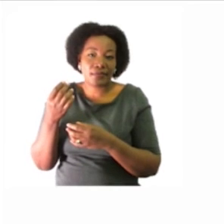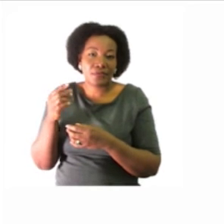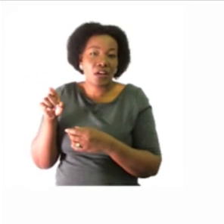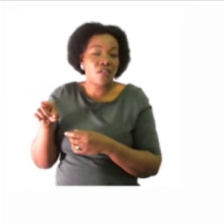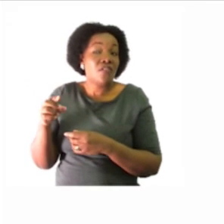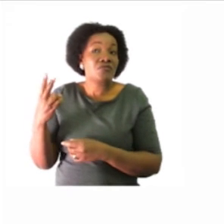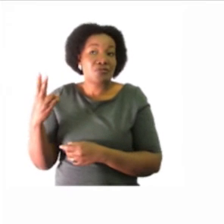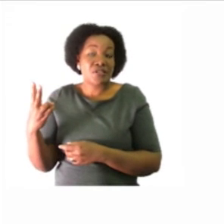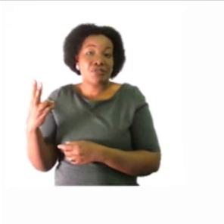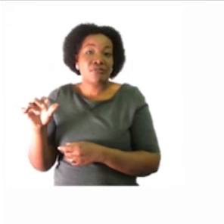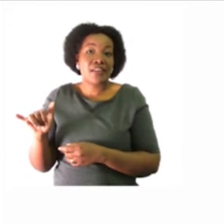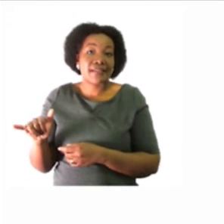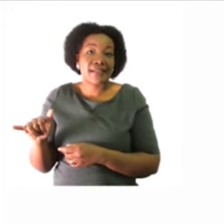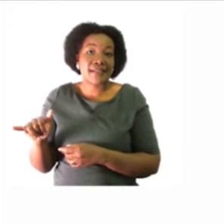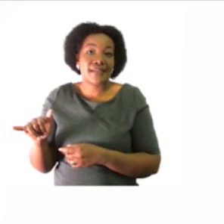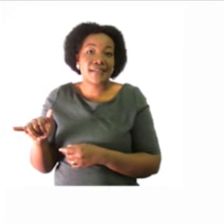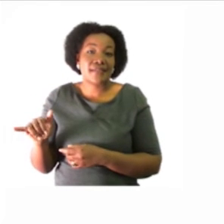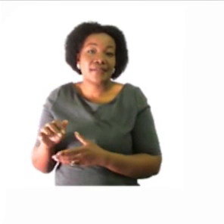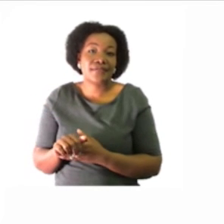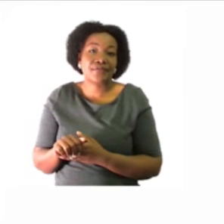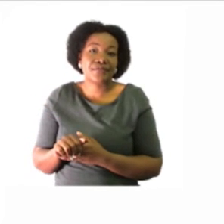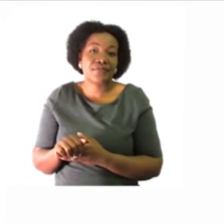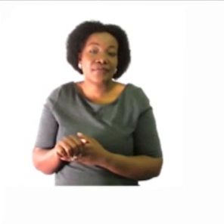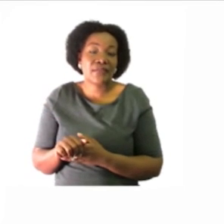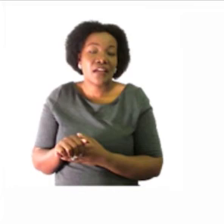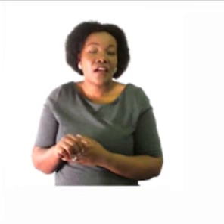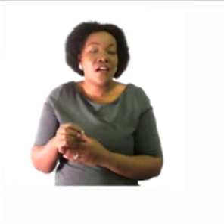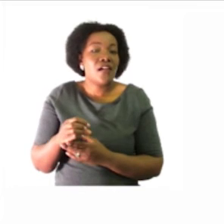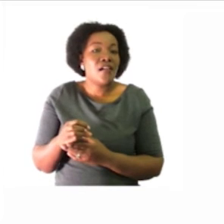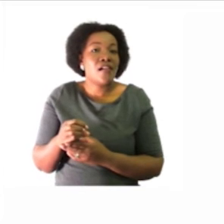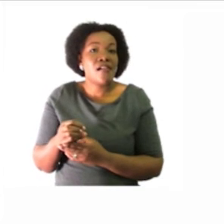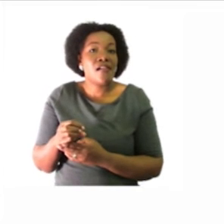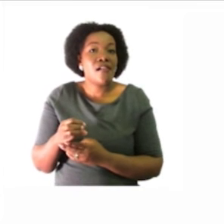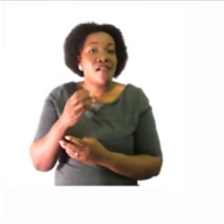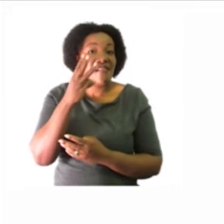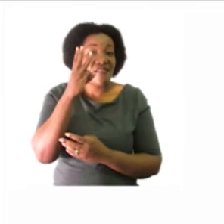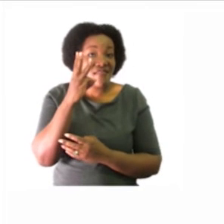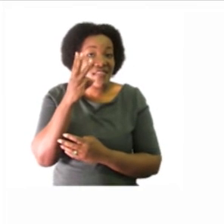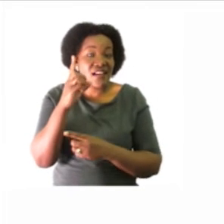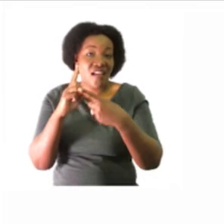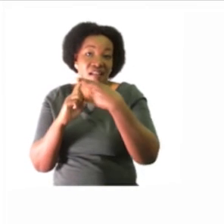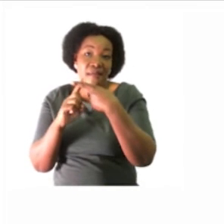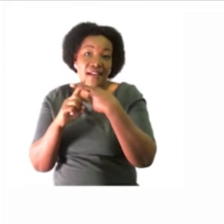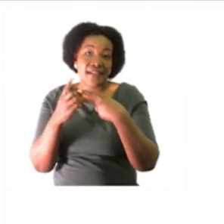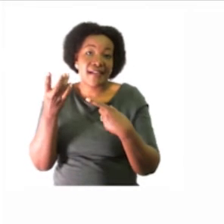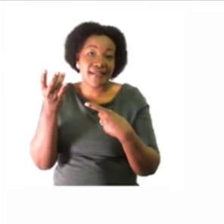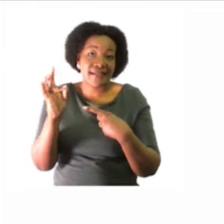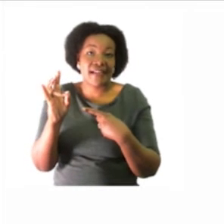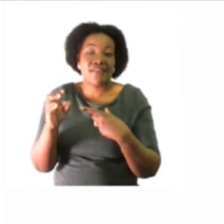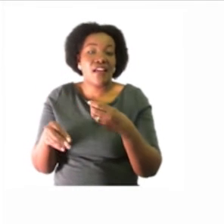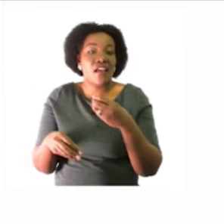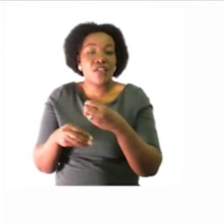is 2 left. So 3 plus a 7 will give you the 10, which has already been done for you